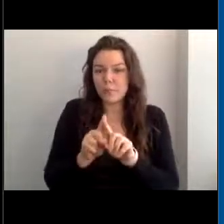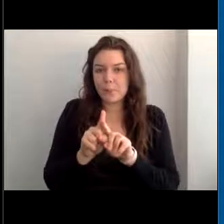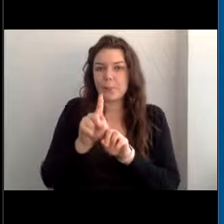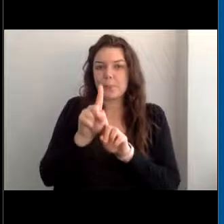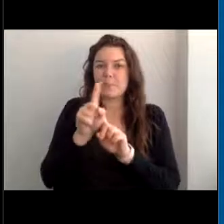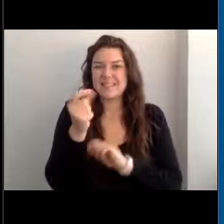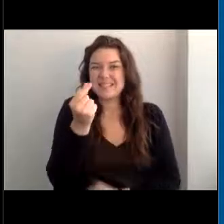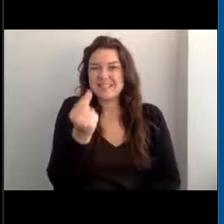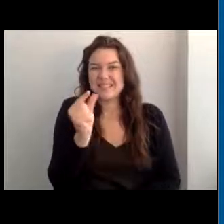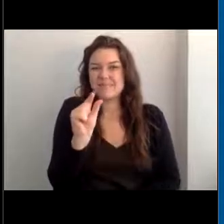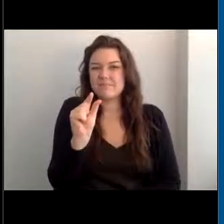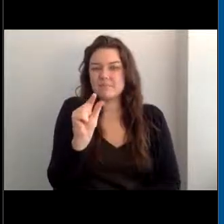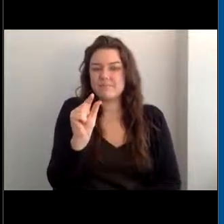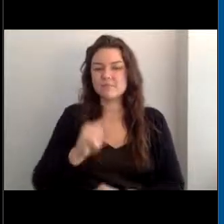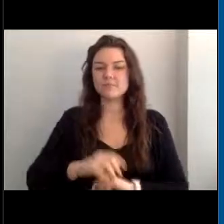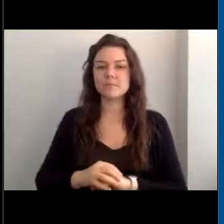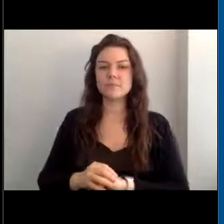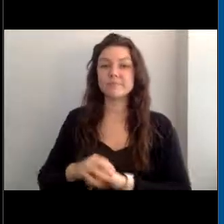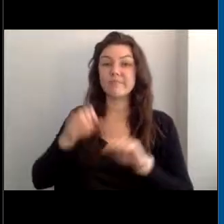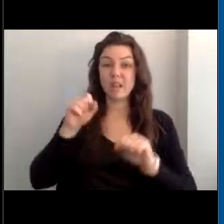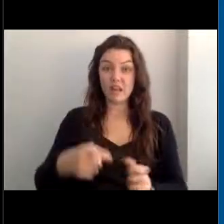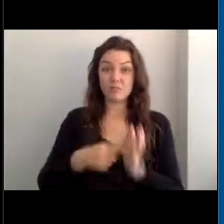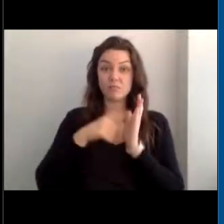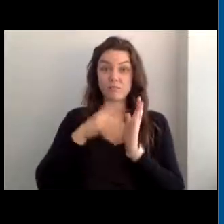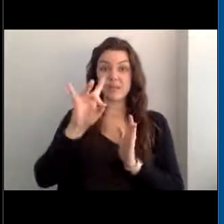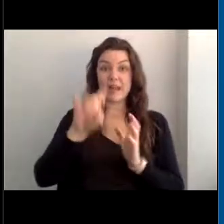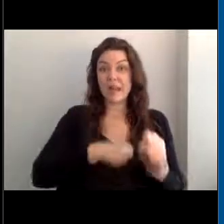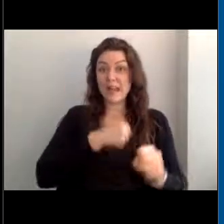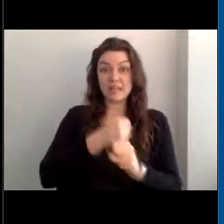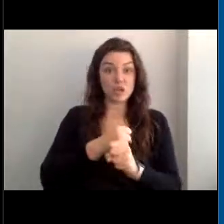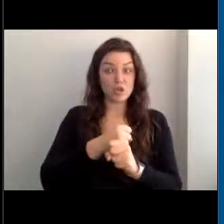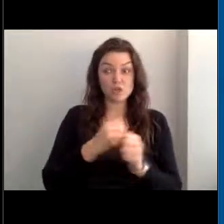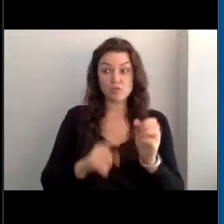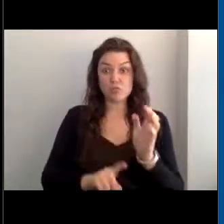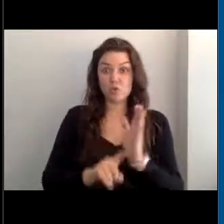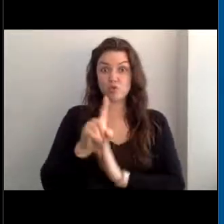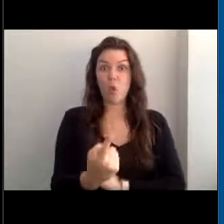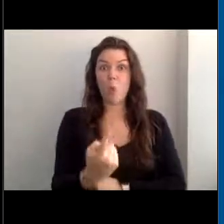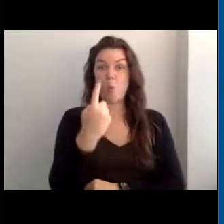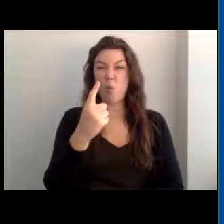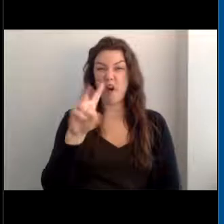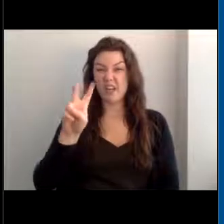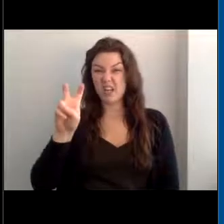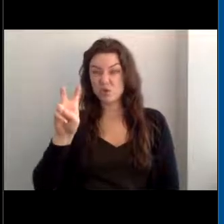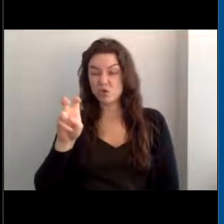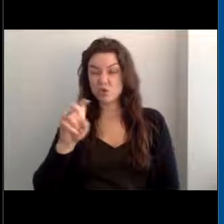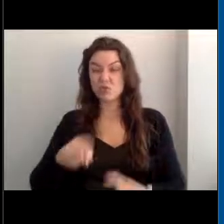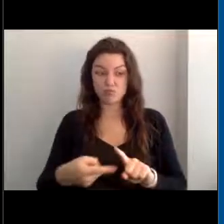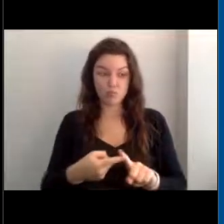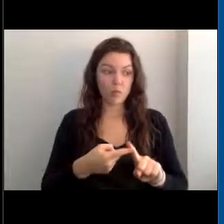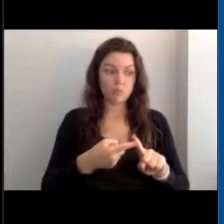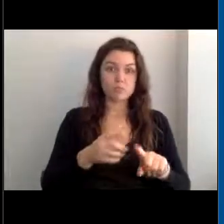it can take 8 years just to grow an inch when you're talking about some of the really slow growing ones. And so for them to be